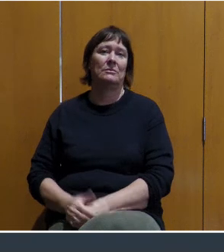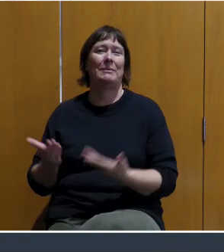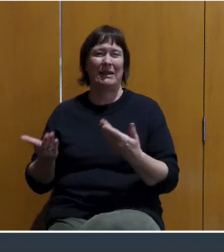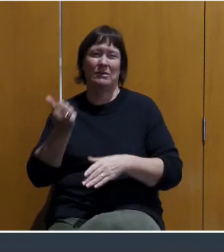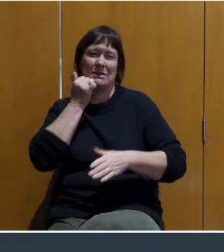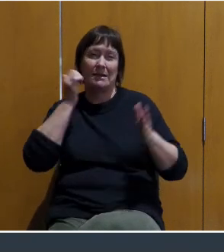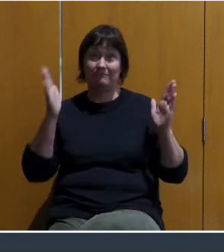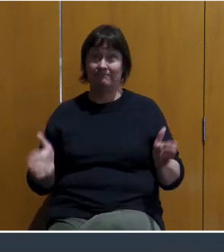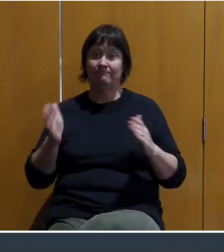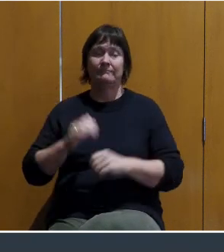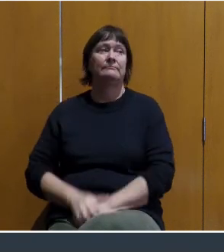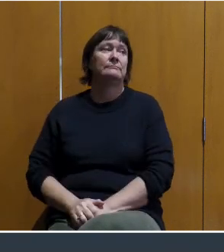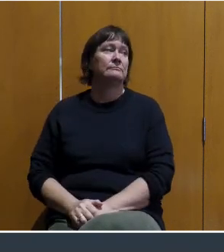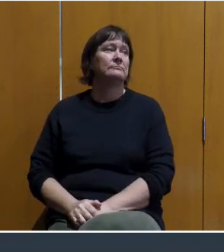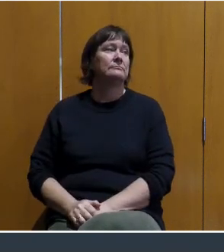make